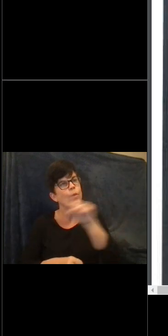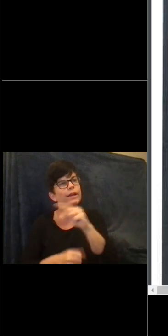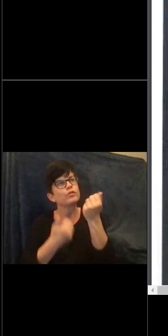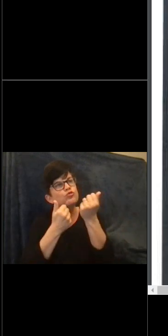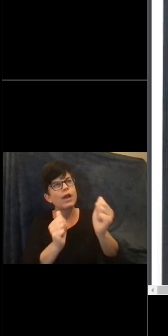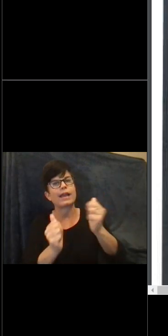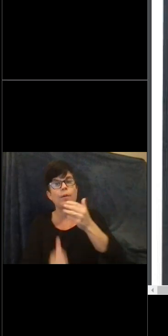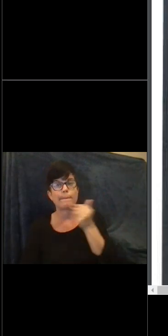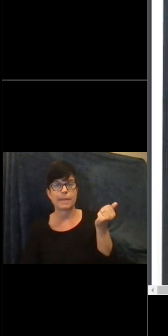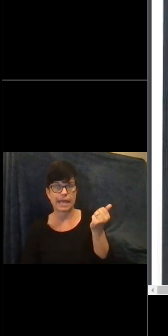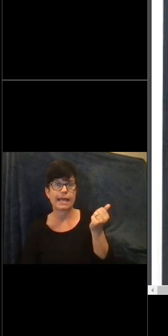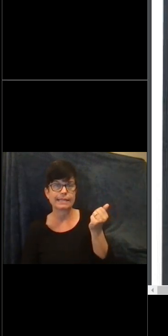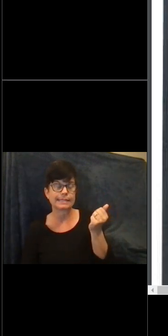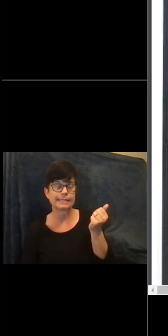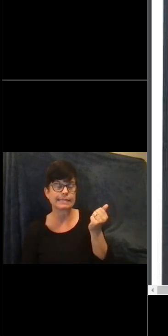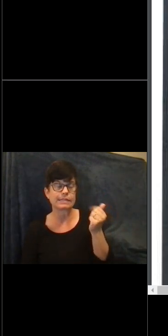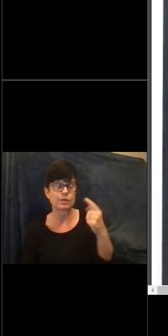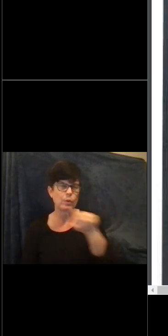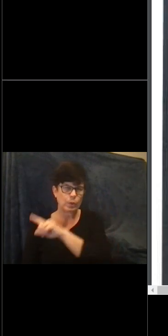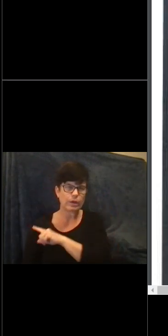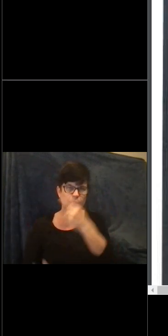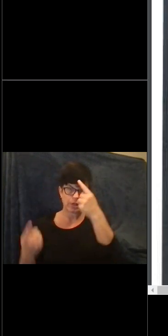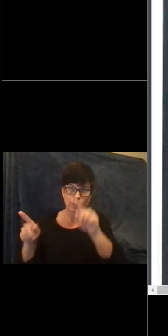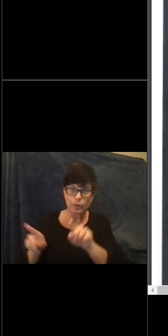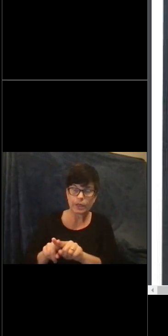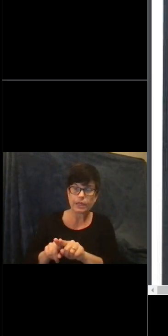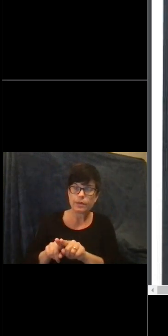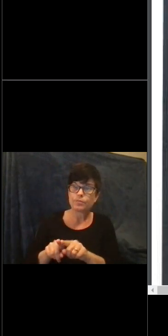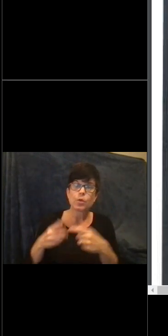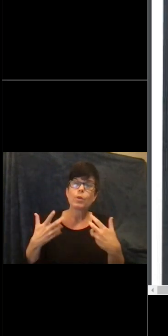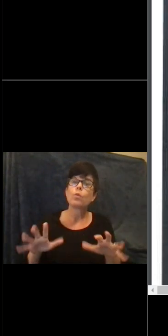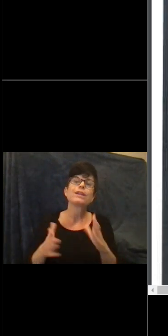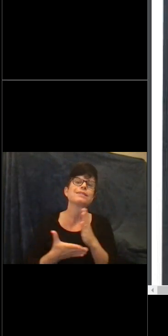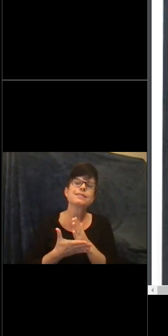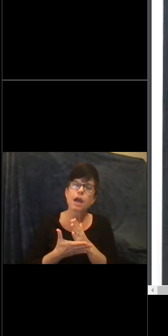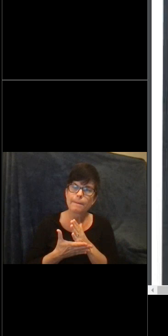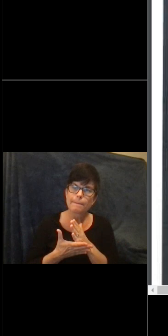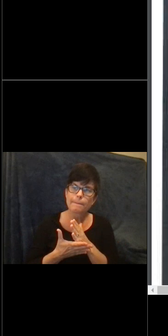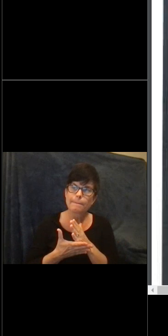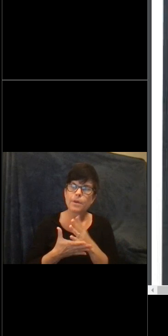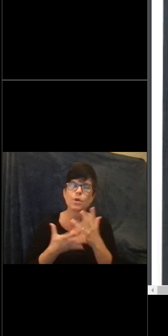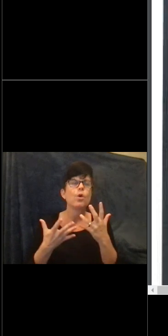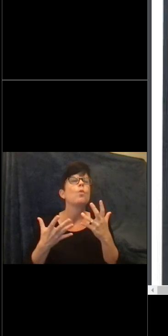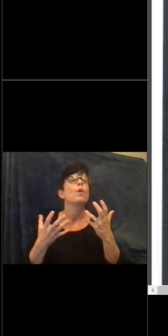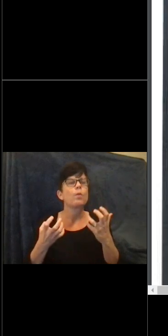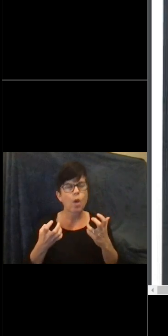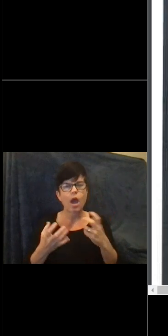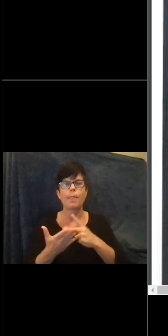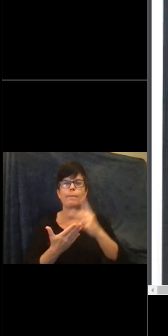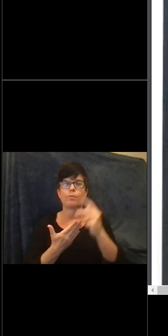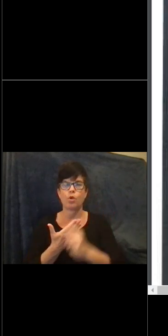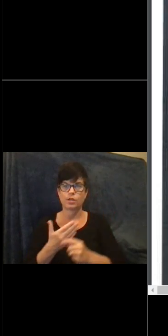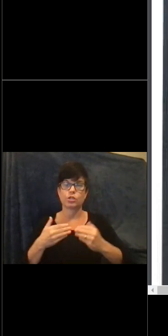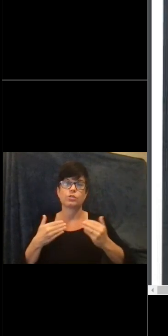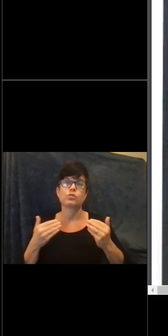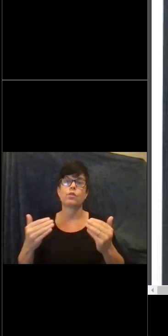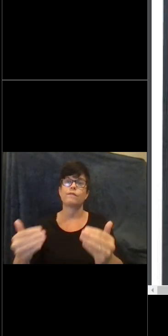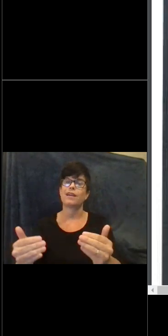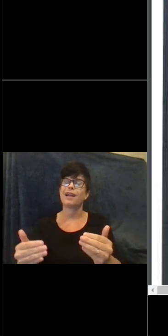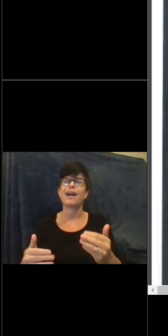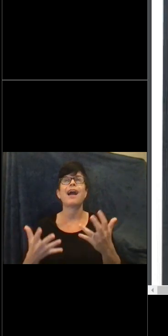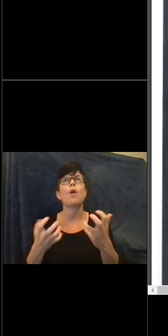I think we're all saying about the same thing. We don't want it to stall. We want this project to go forward. I want to stop driving by